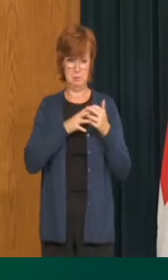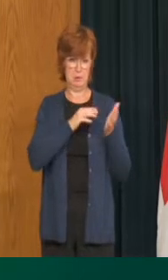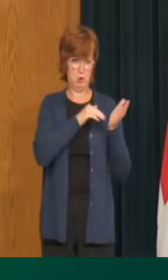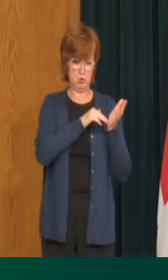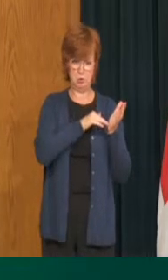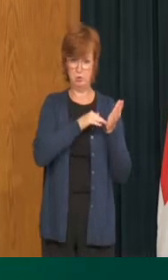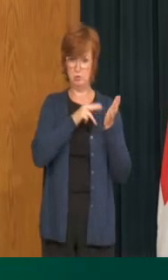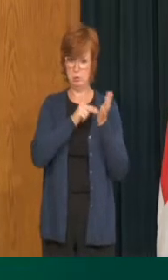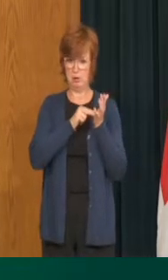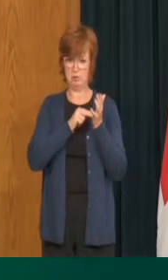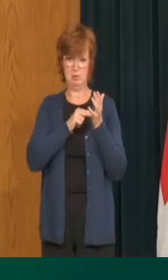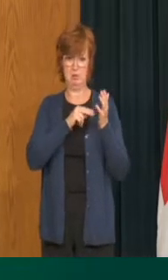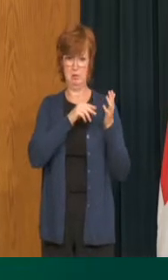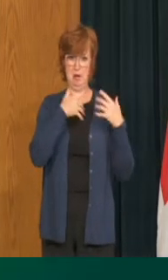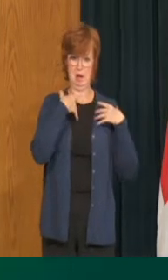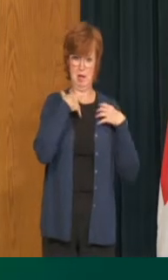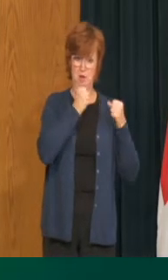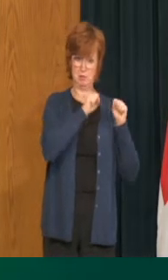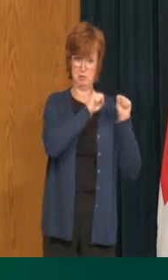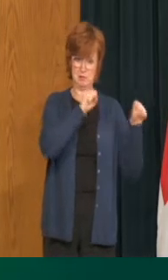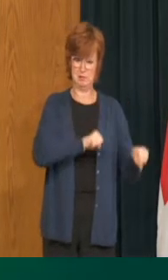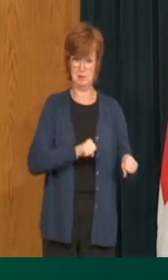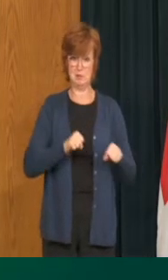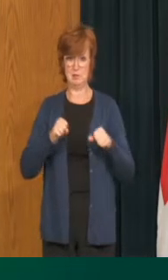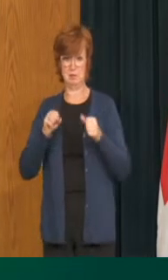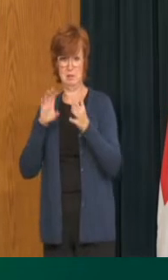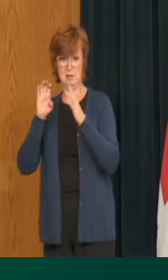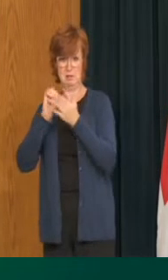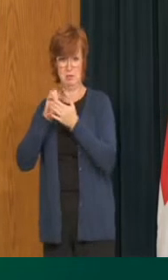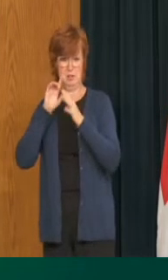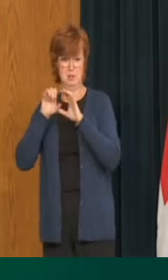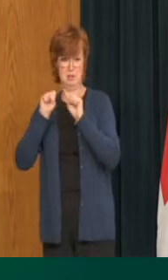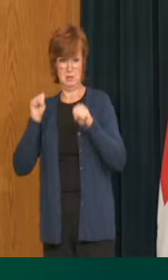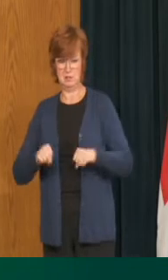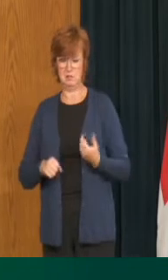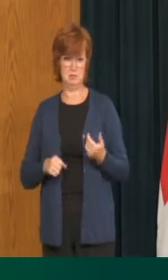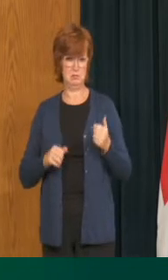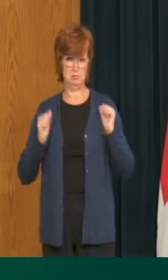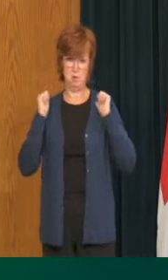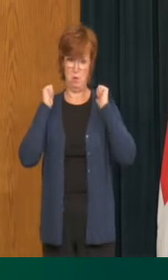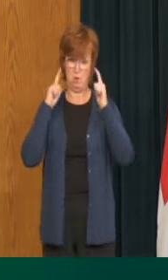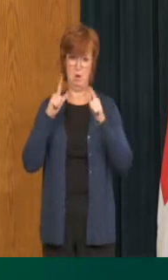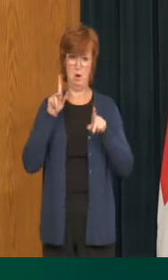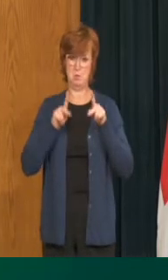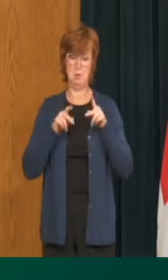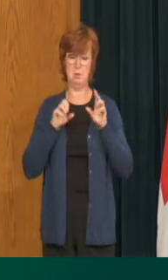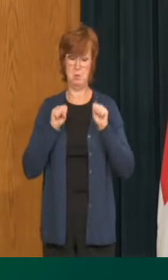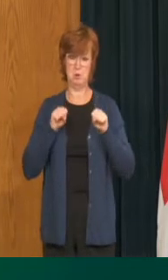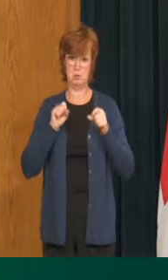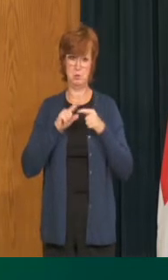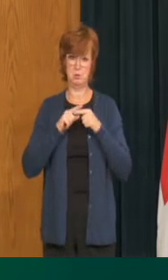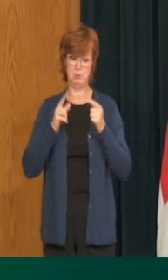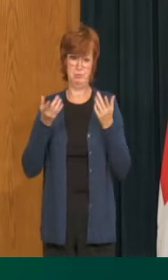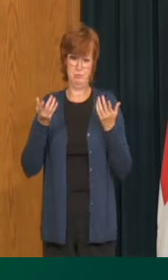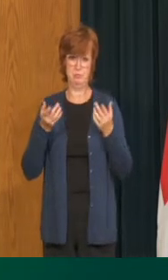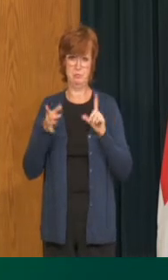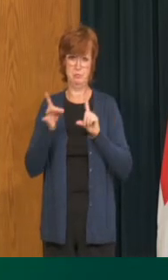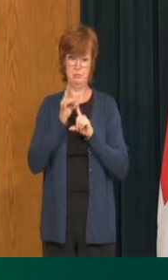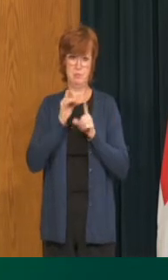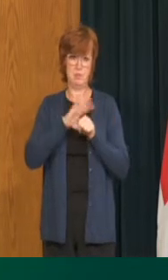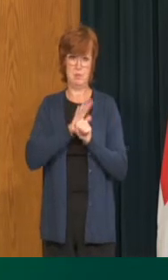Those, those concerns have been there for, our frontline people that are working in